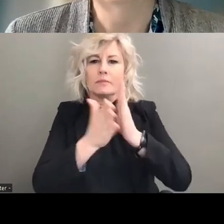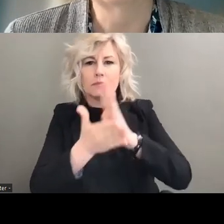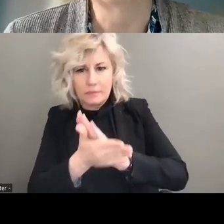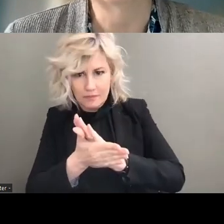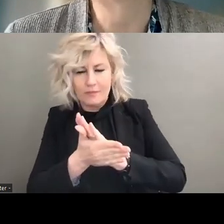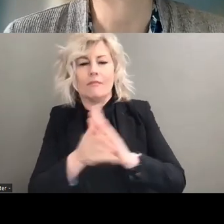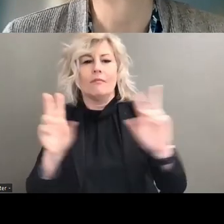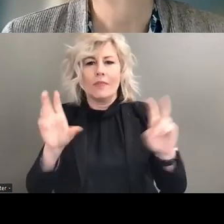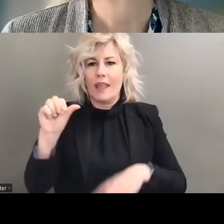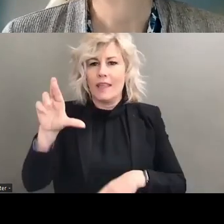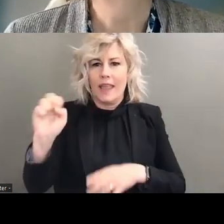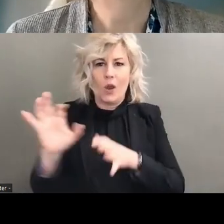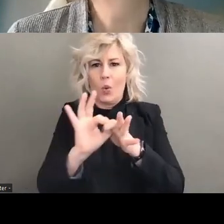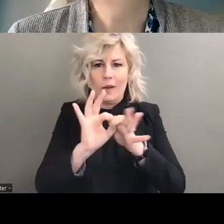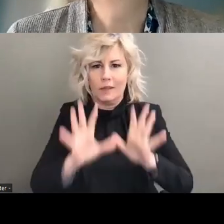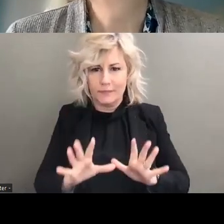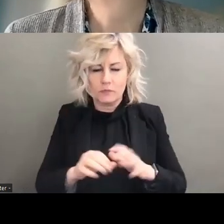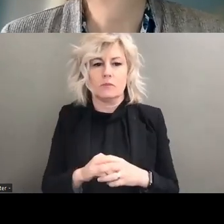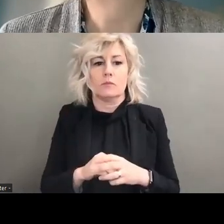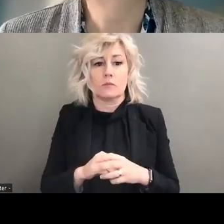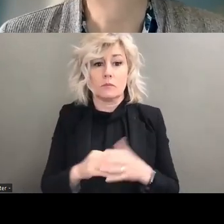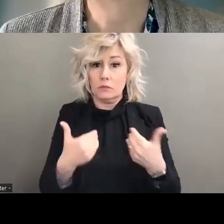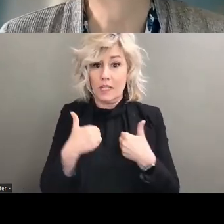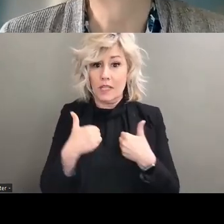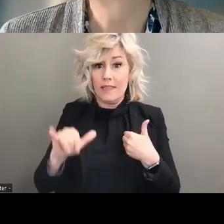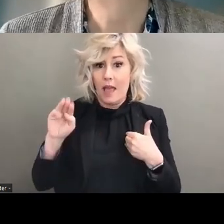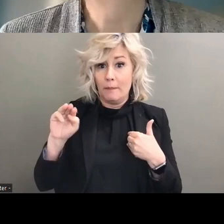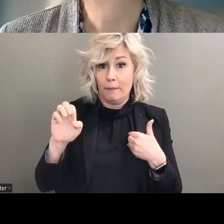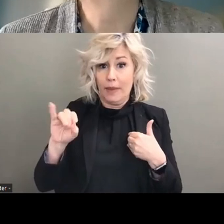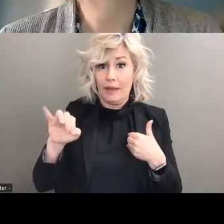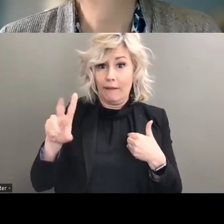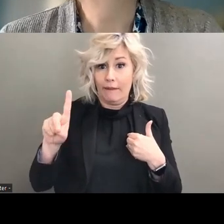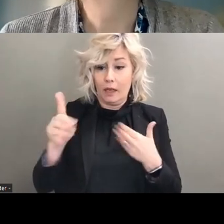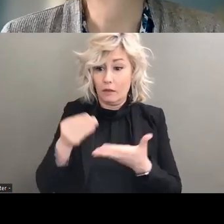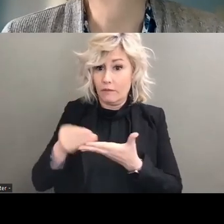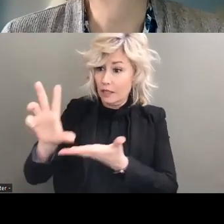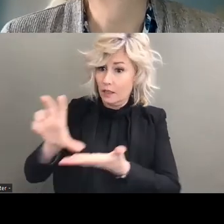essence, care coordinators. But having that Medicaid funding